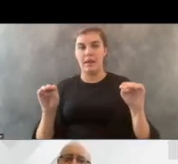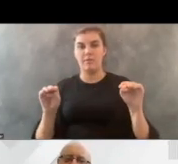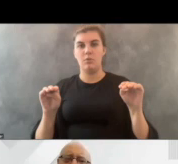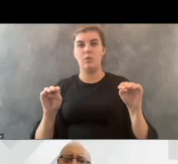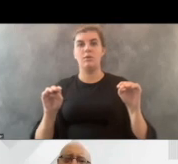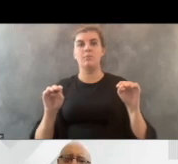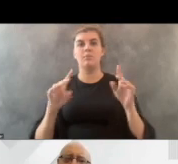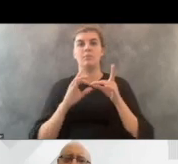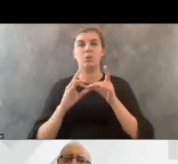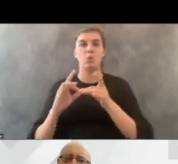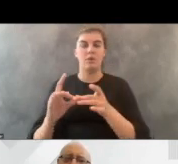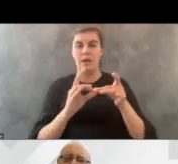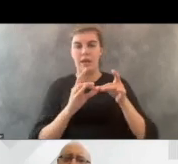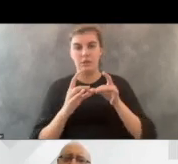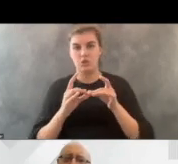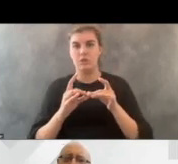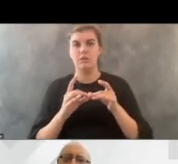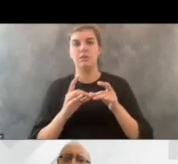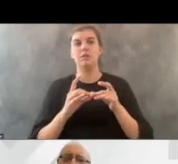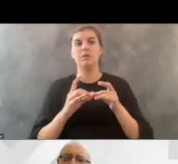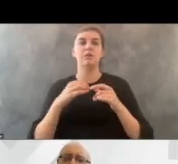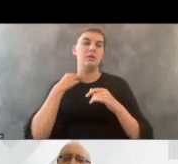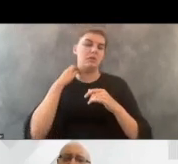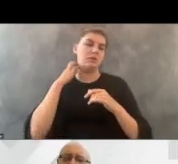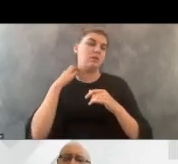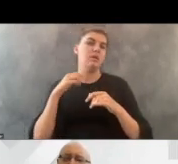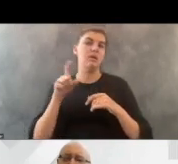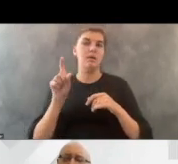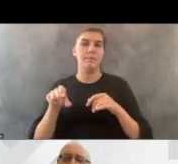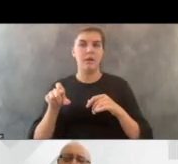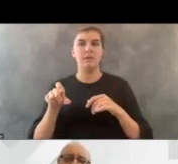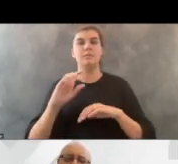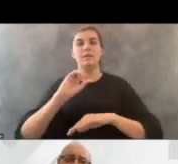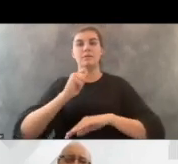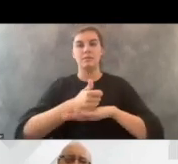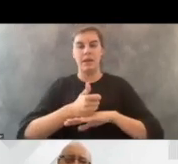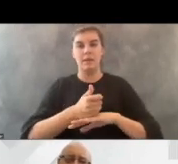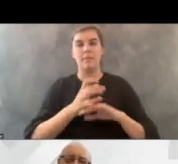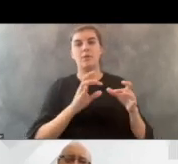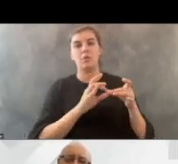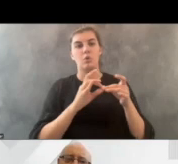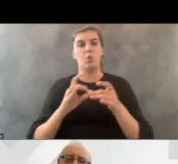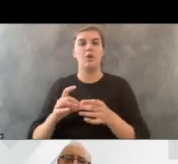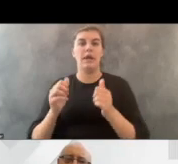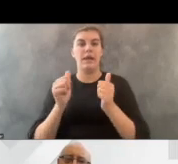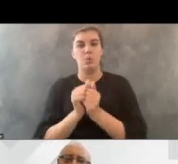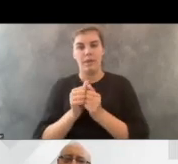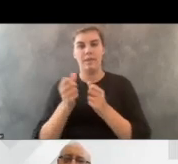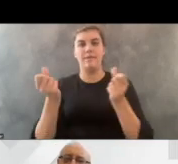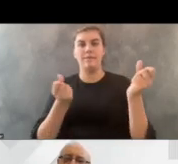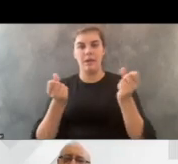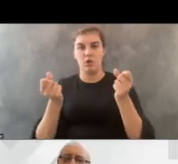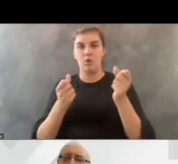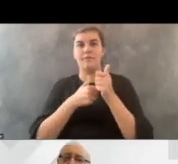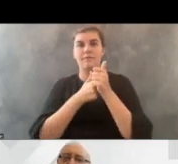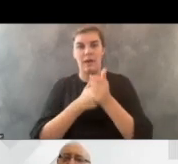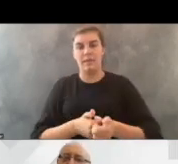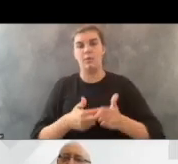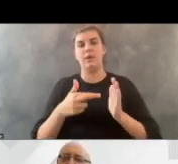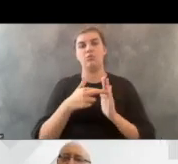be imitated by birds. What is now used is what we call a percussive tone, where an accessible